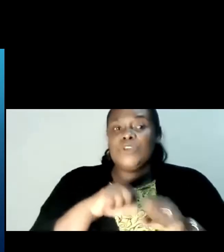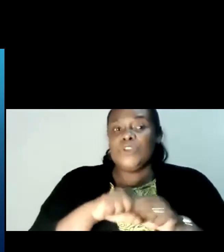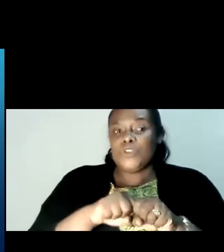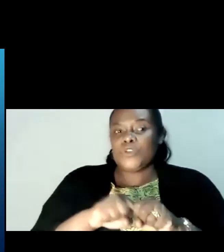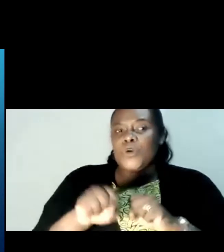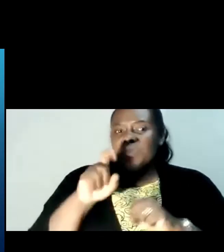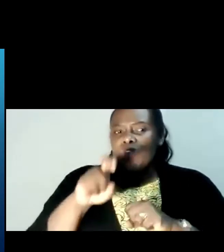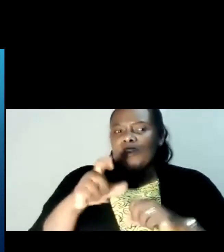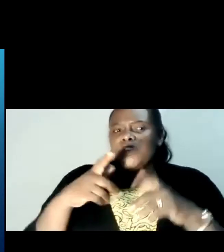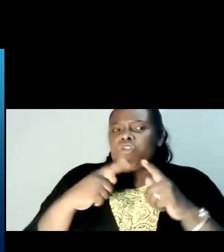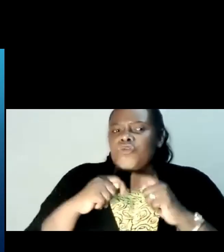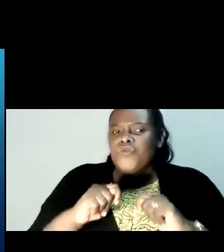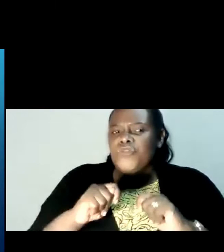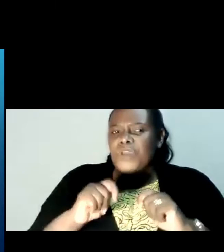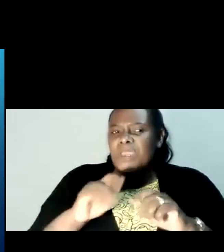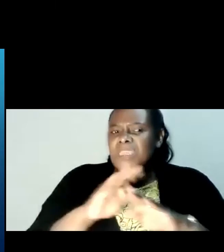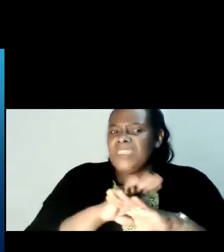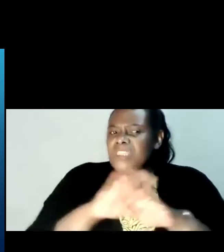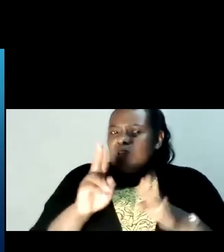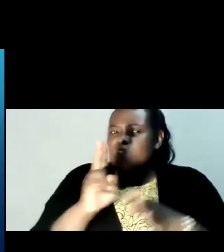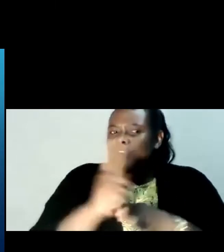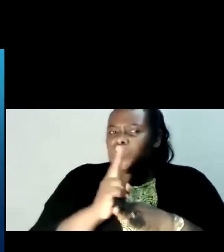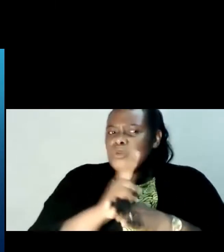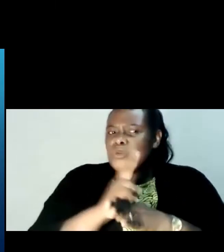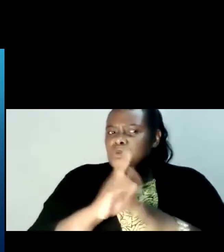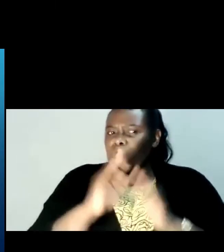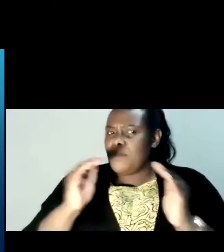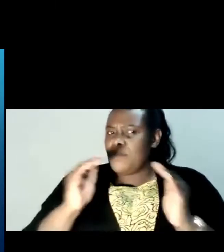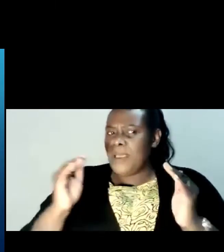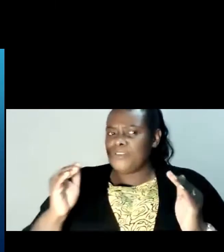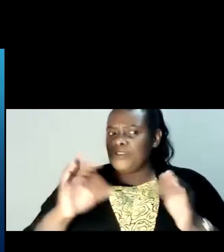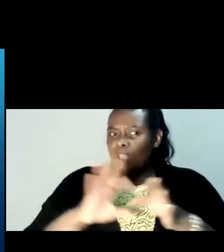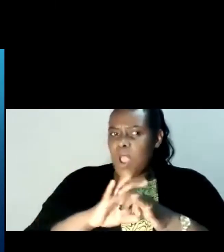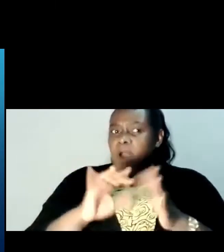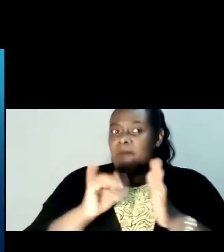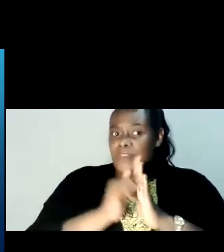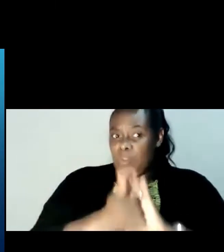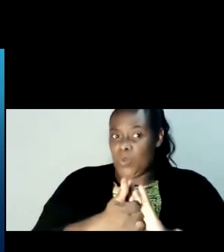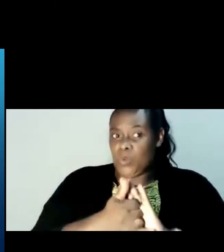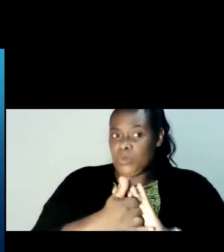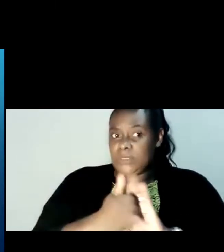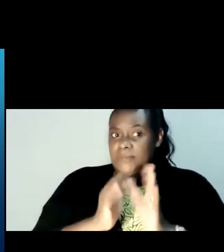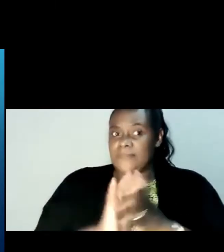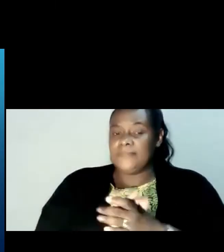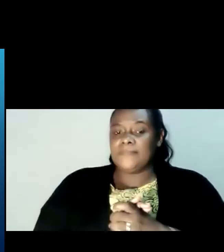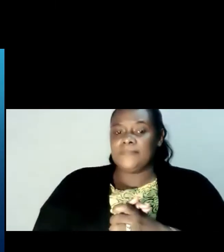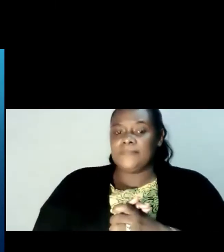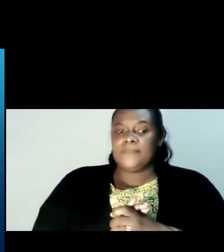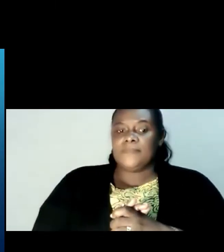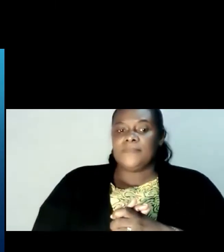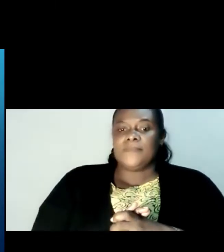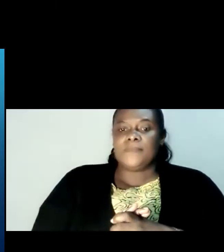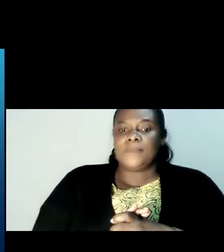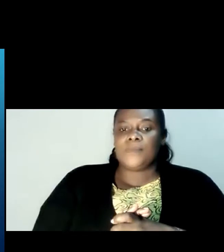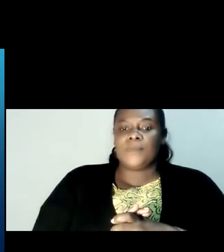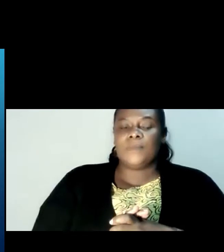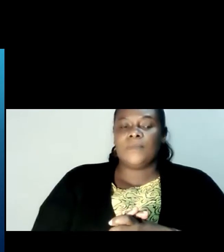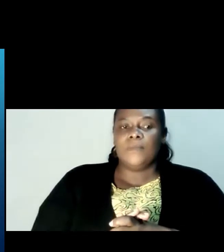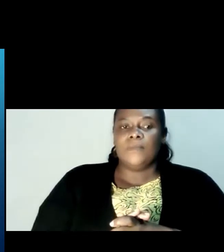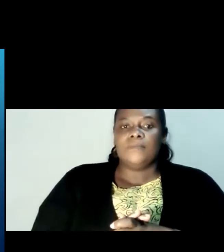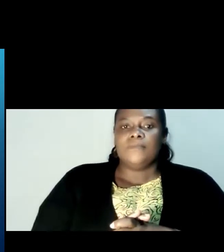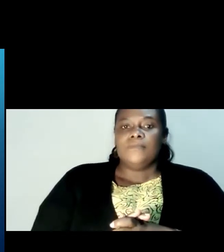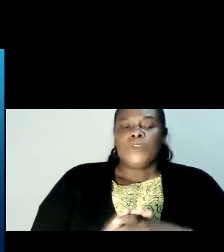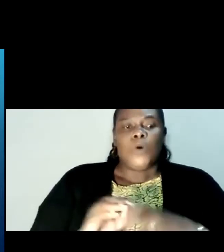things. Unfortunately, in Barbados and in a lot of homes, probably in other Caribbean countries as